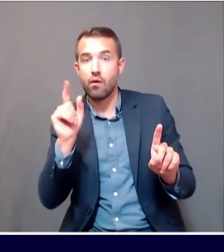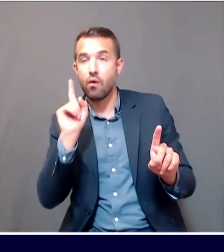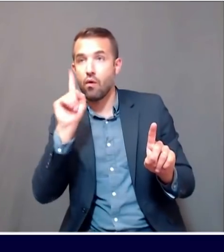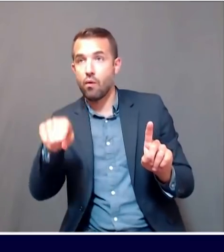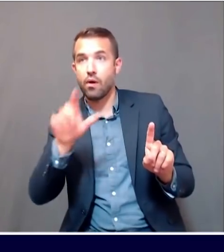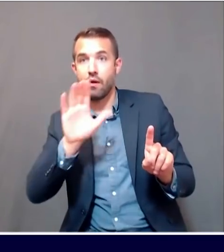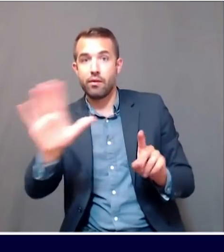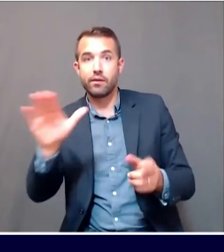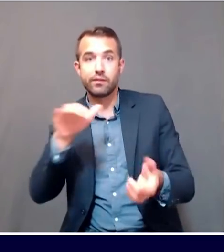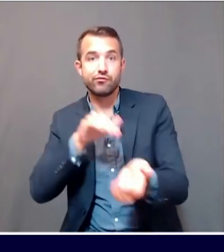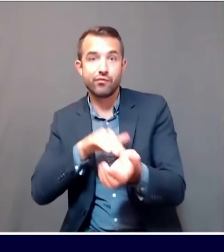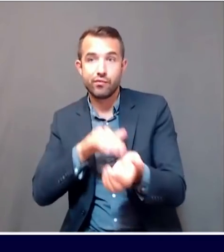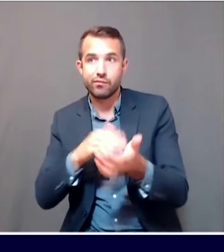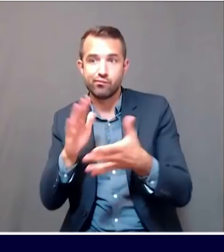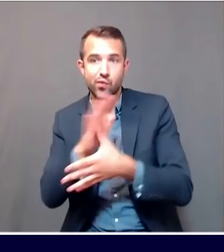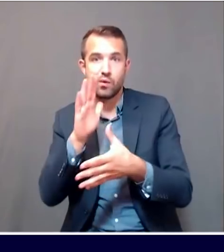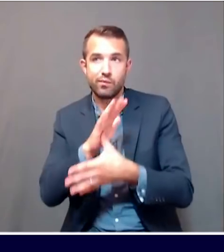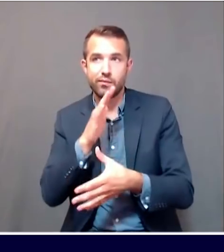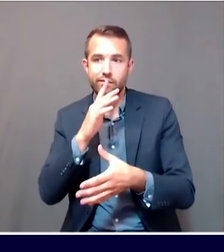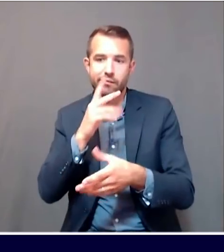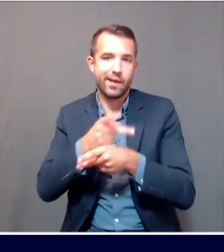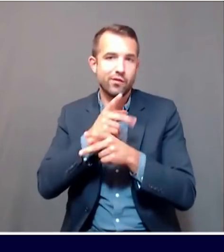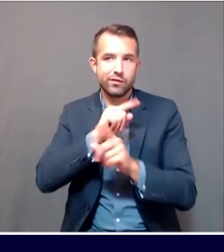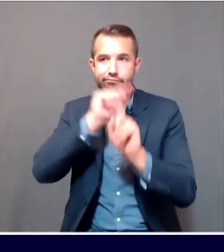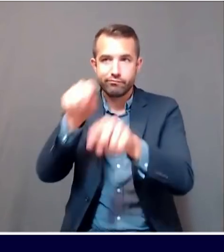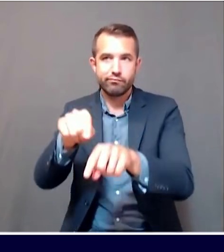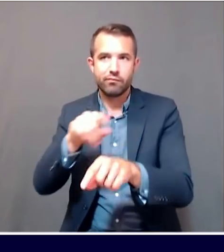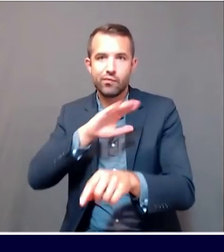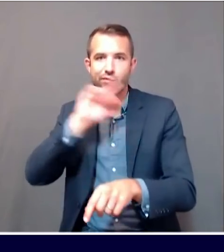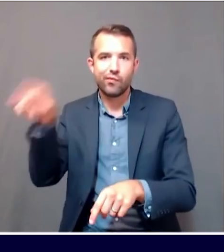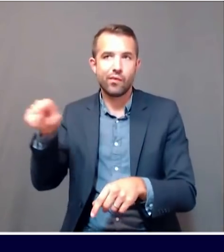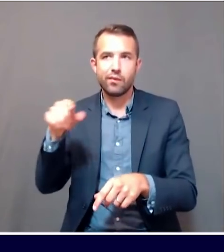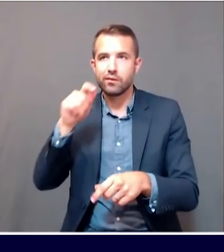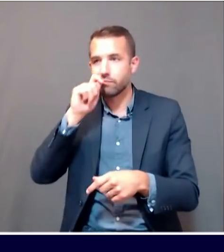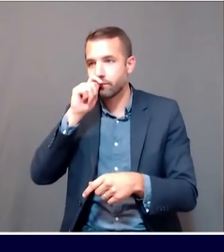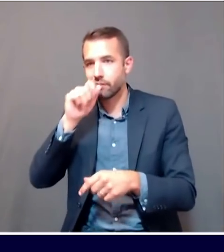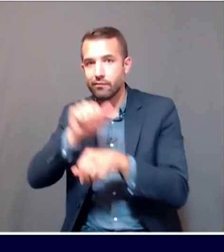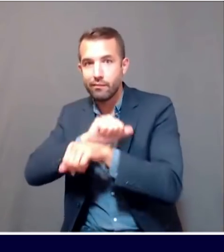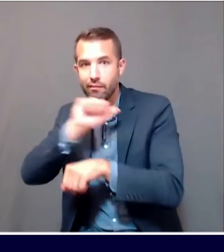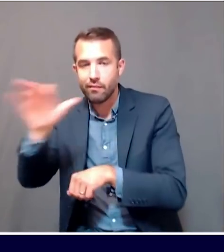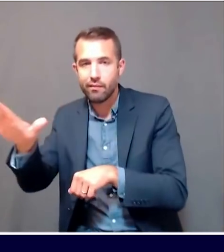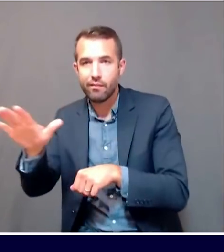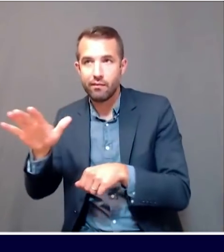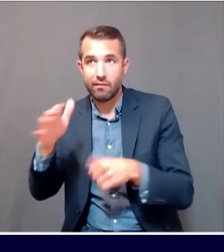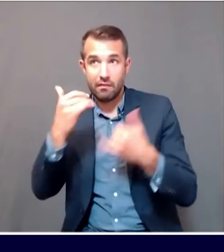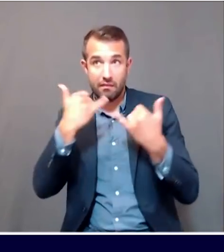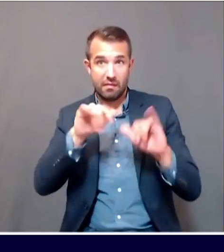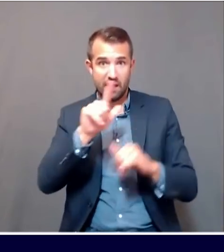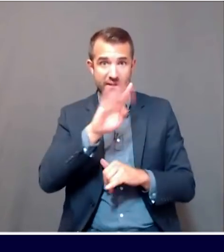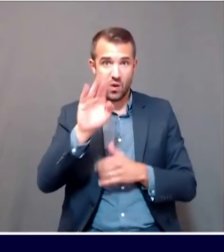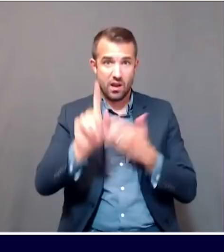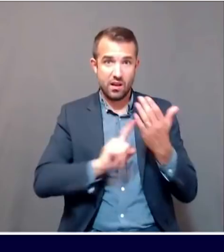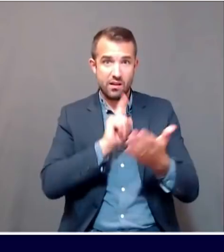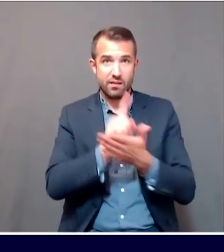is yes. I'm going to resist the temptation to say more because it's lightning round, but the answer is yes. 2 lightning rounds. Okay,